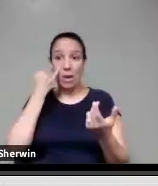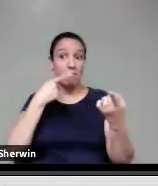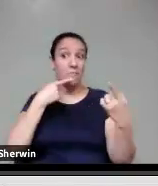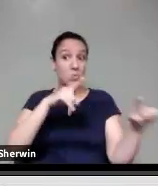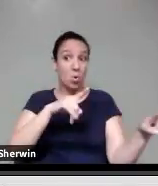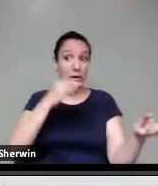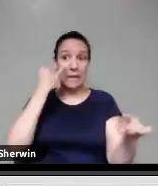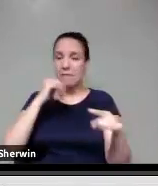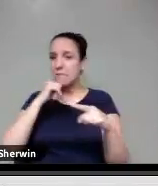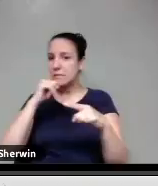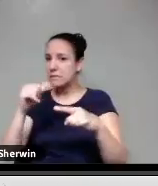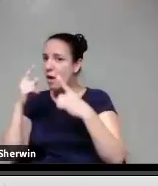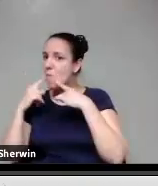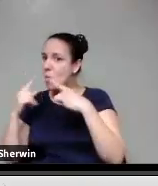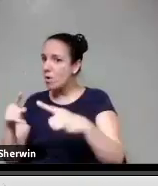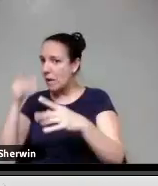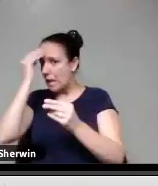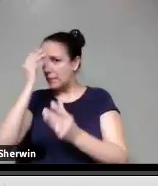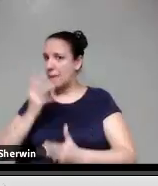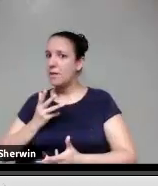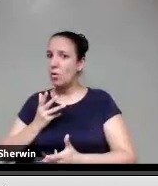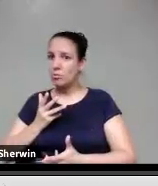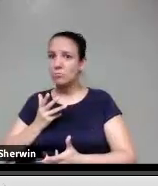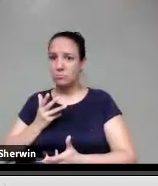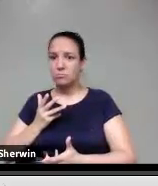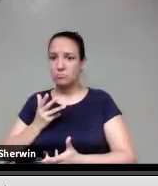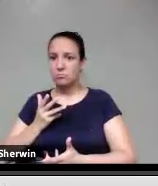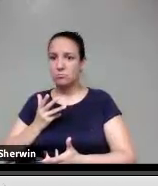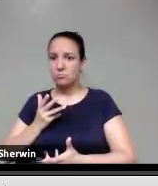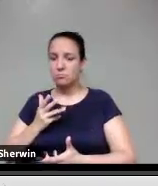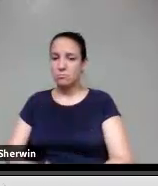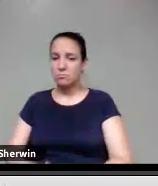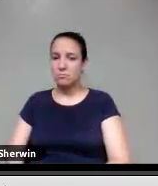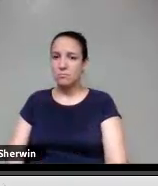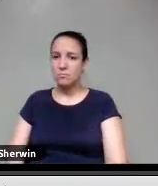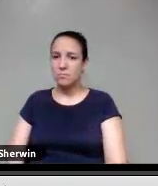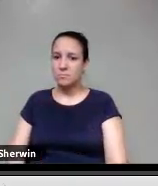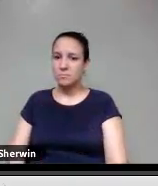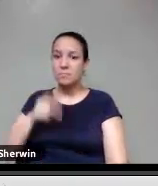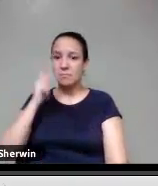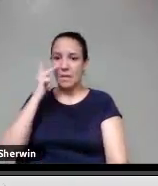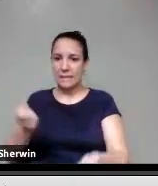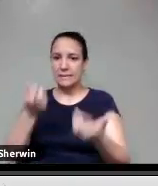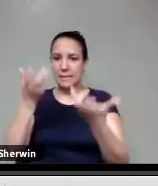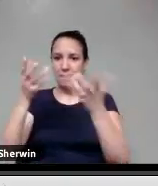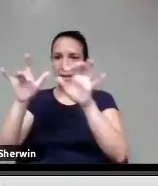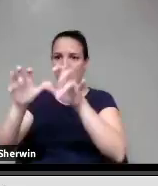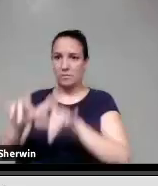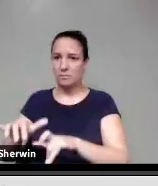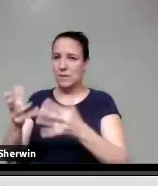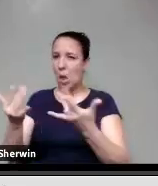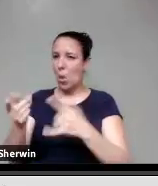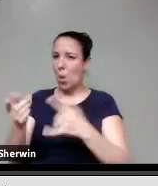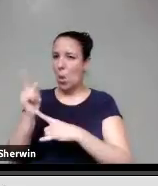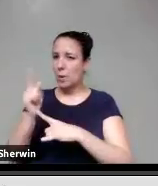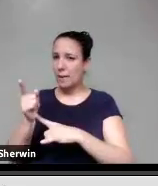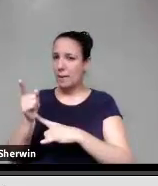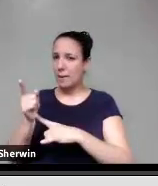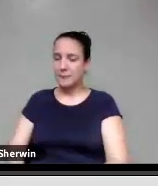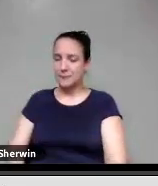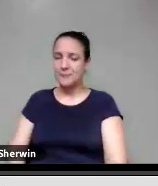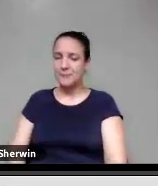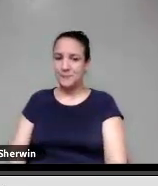or would like to try something. Has anyone else tried it? So I see multiple attendees are typing. I'll give that a minute to filter through, and